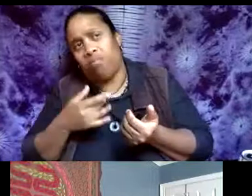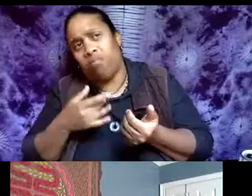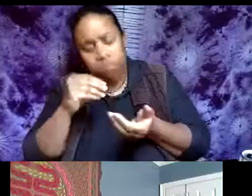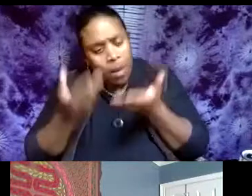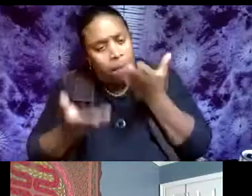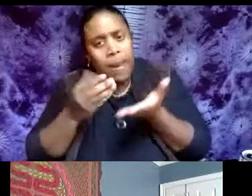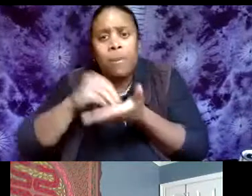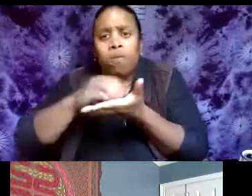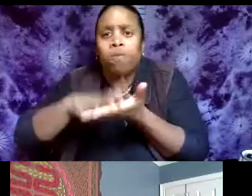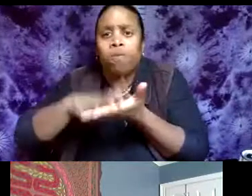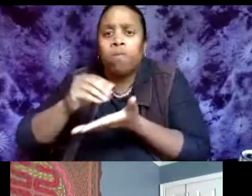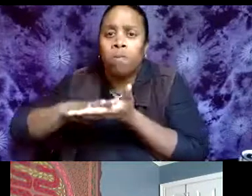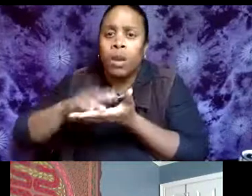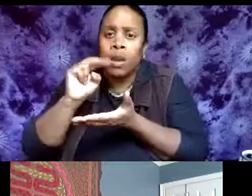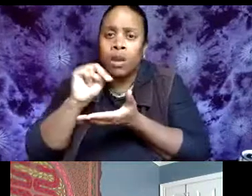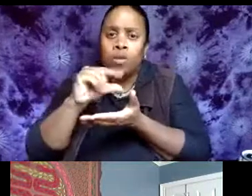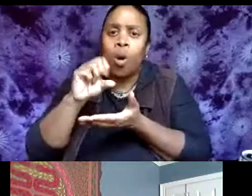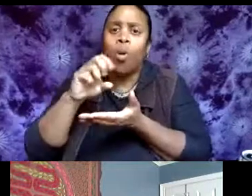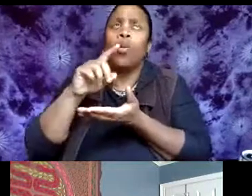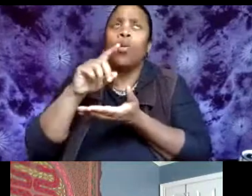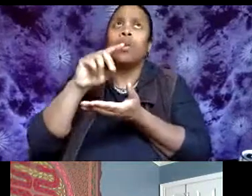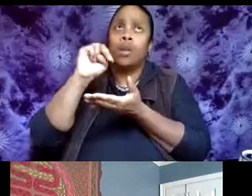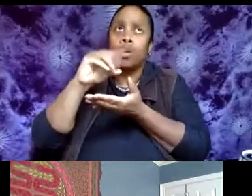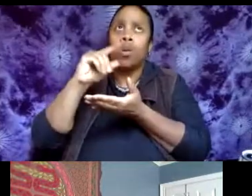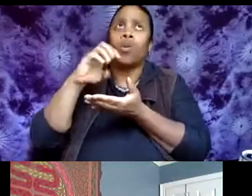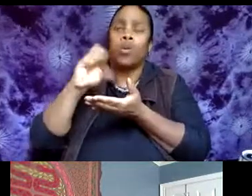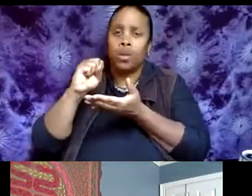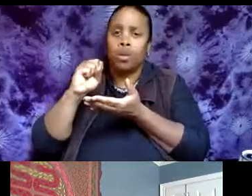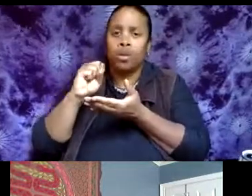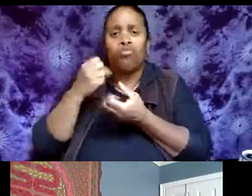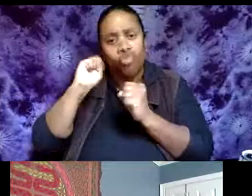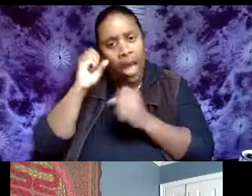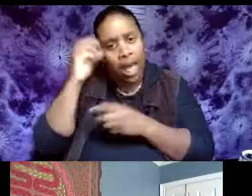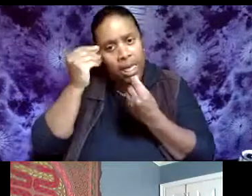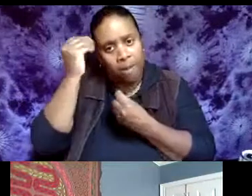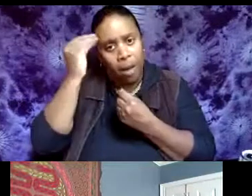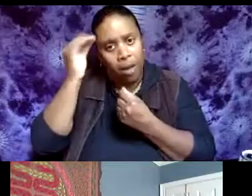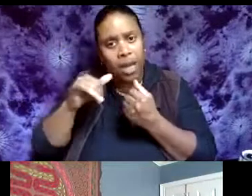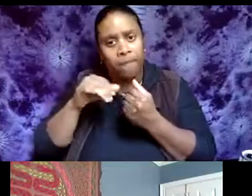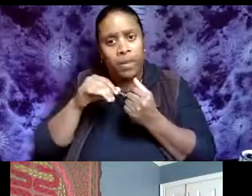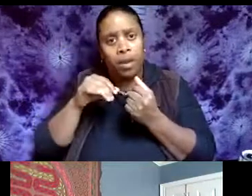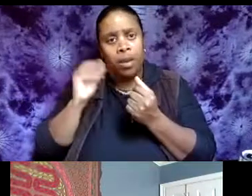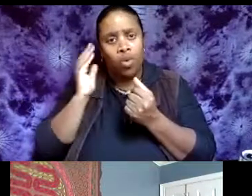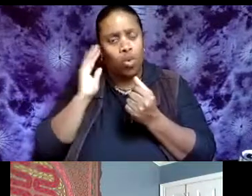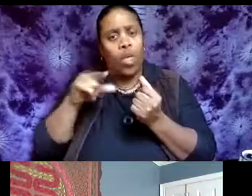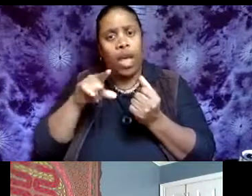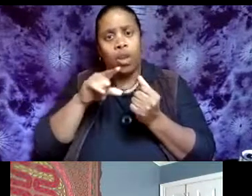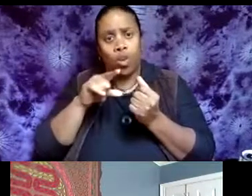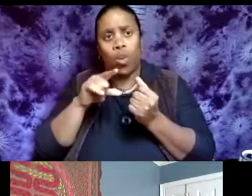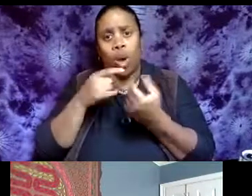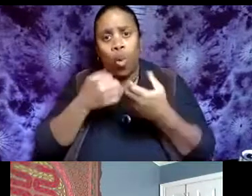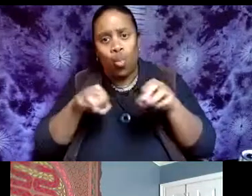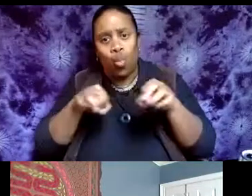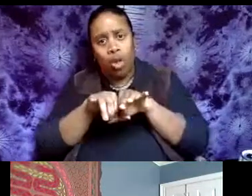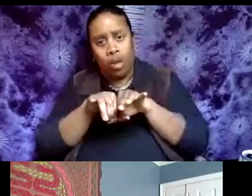that out about people in your life. So you can get used to thinking about that and knowing that you're worthy of having people be emotionally available to meet you.